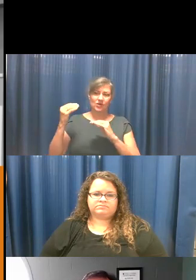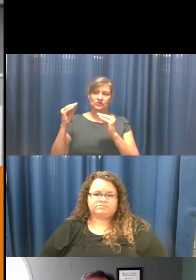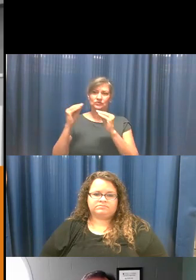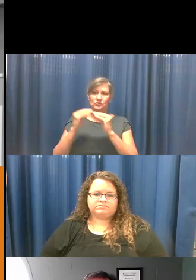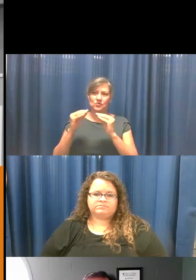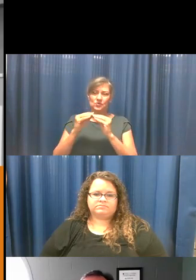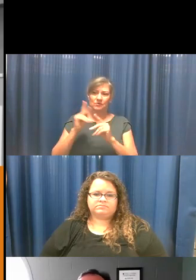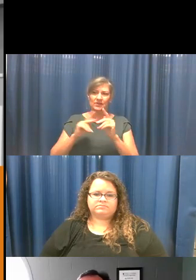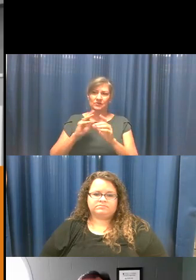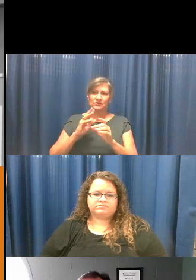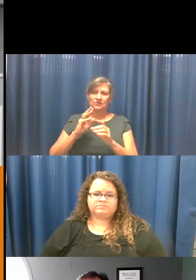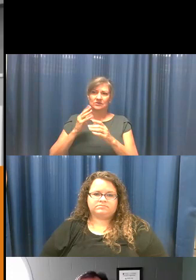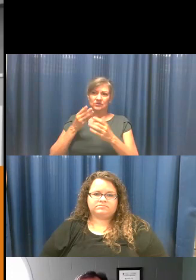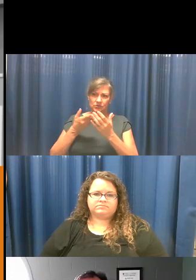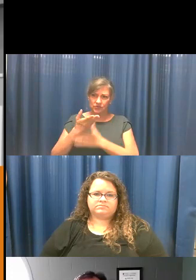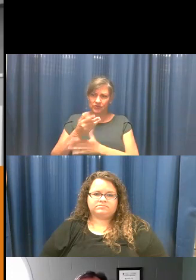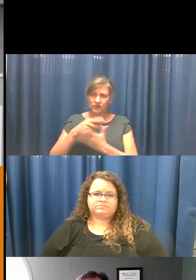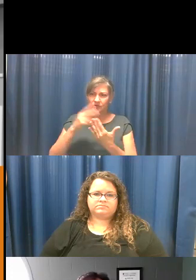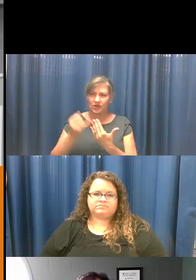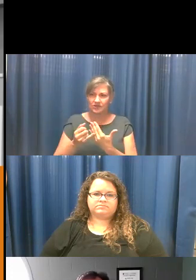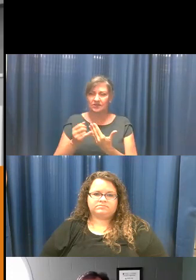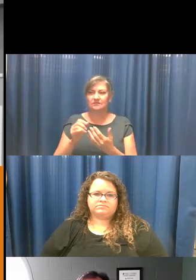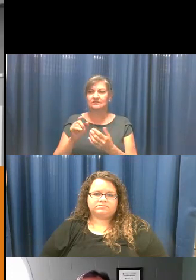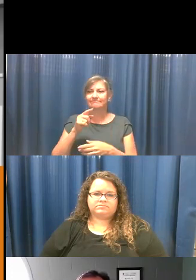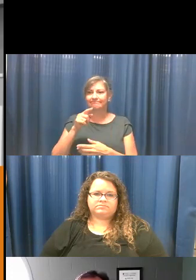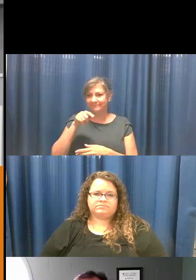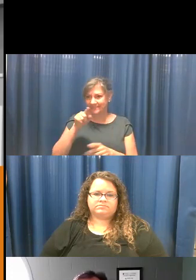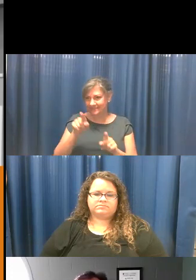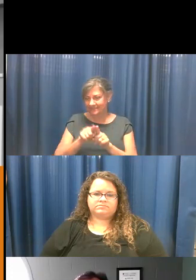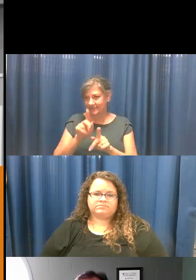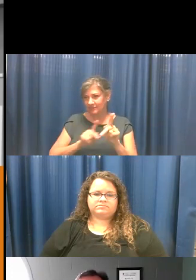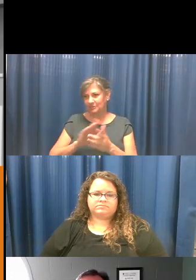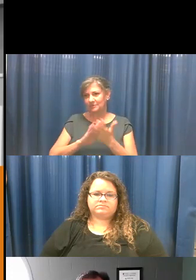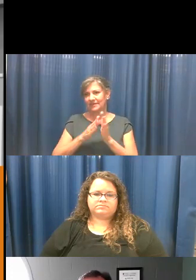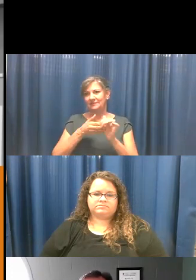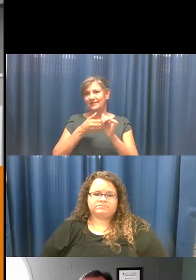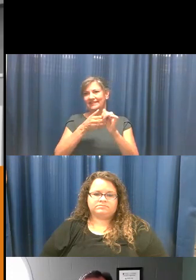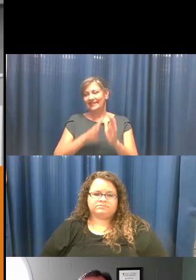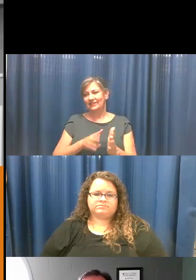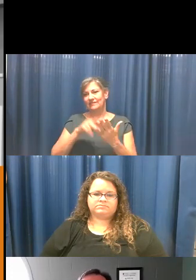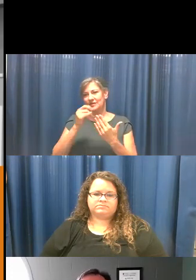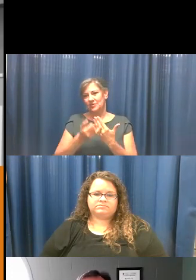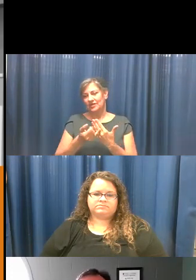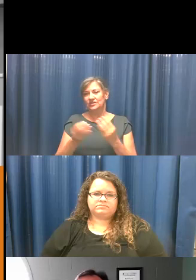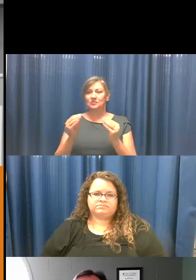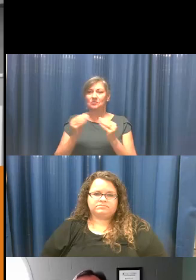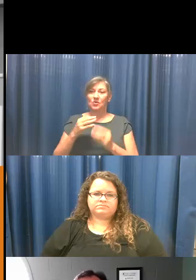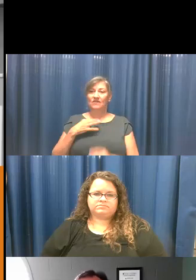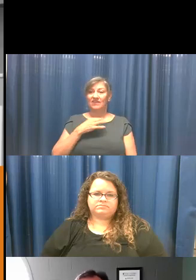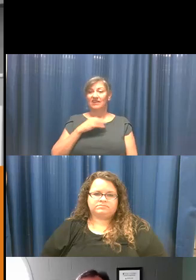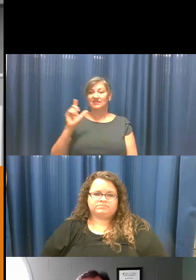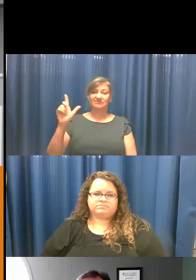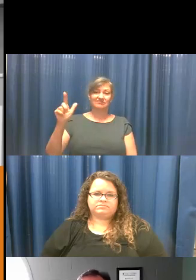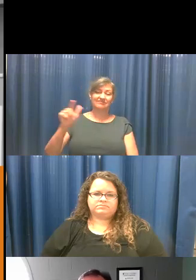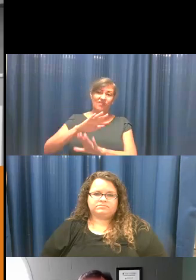the Equity Project, that more people can also become leaders of these projects, and that more faculty and eventually all faculty can